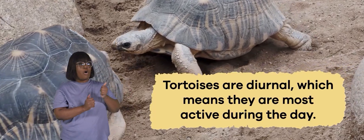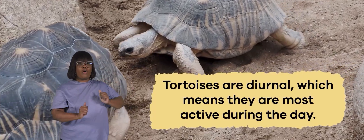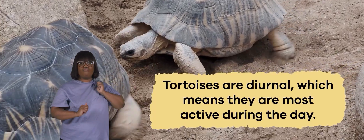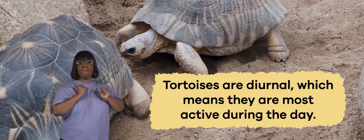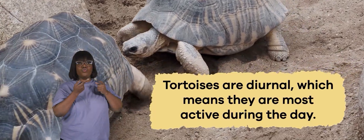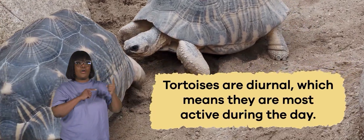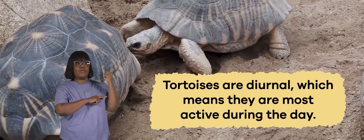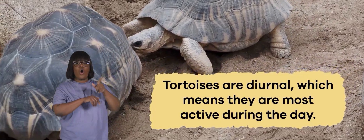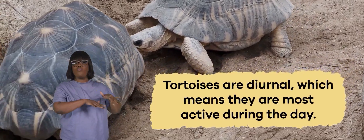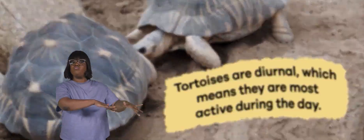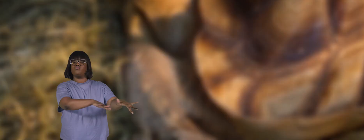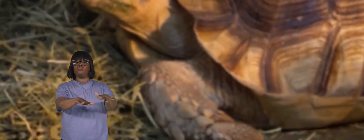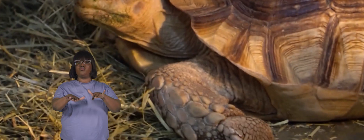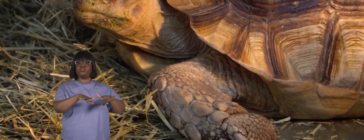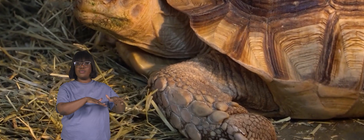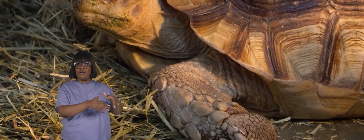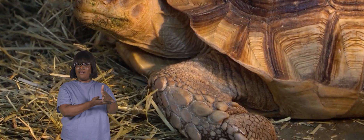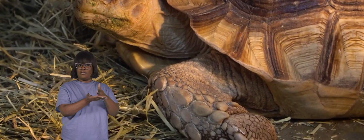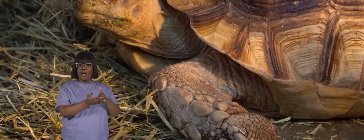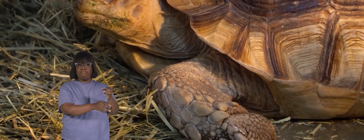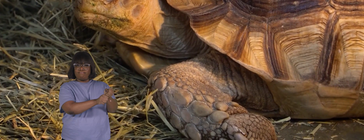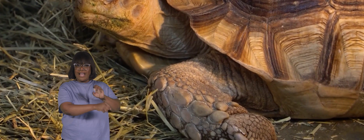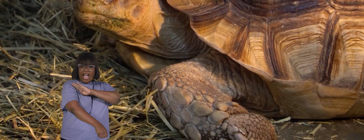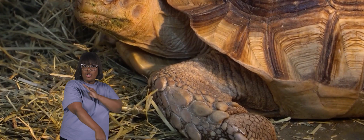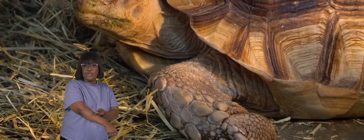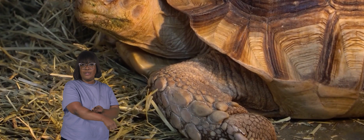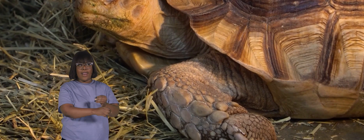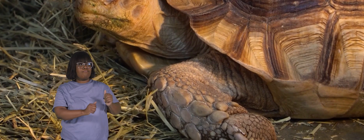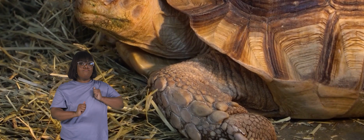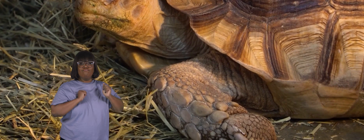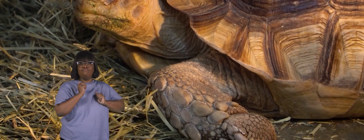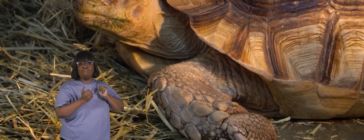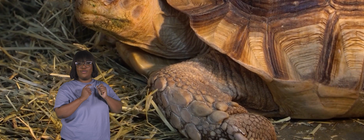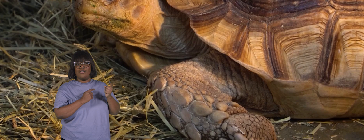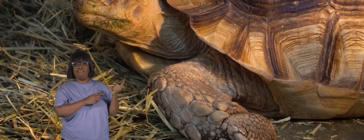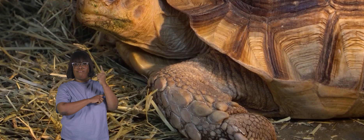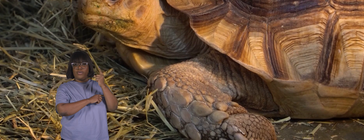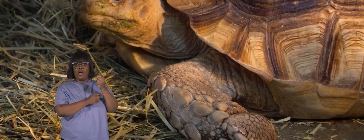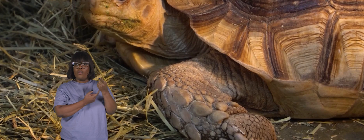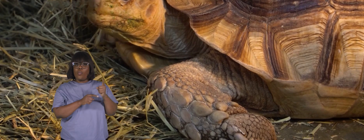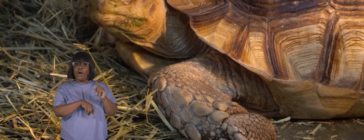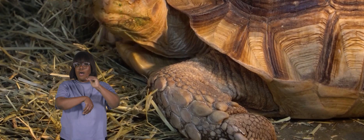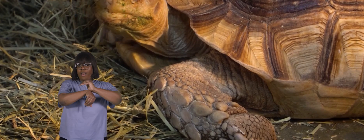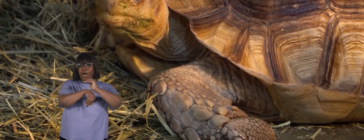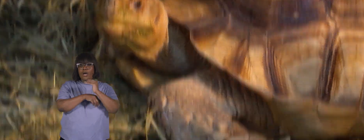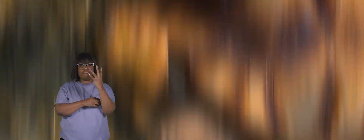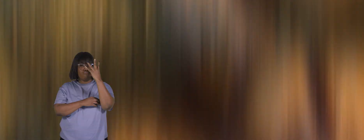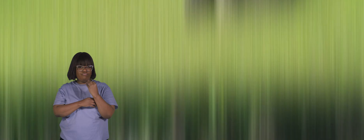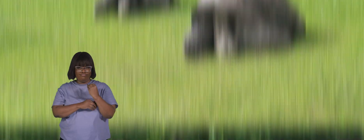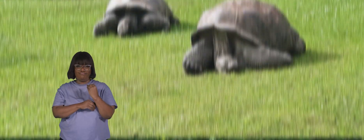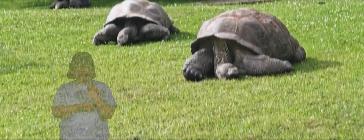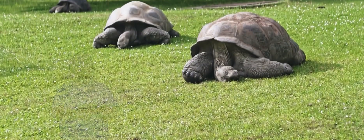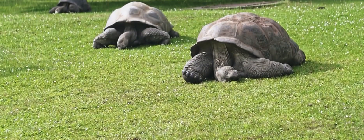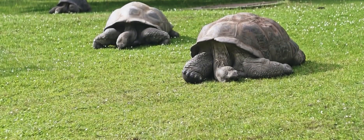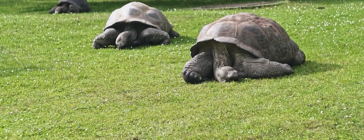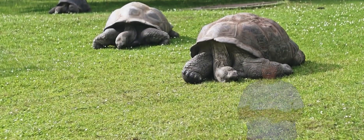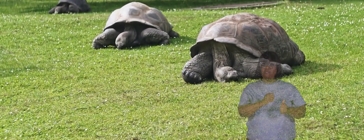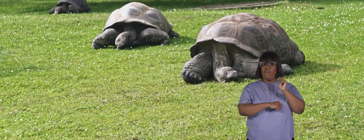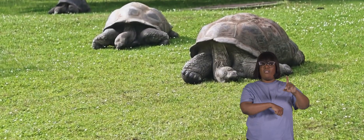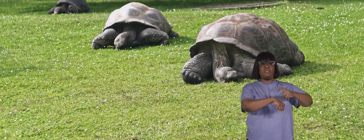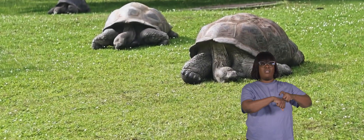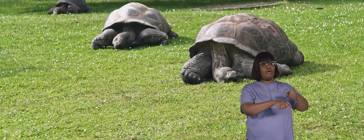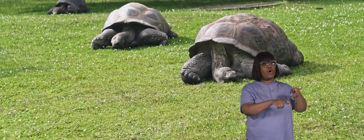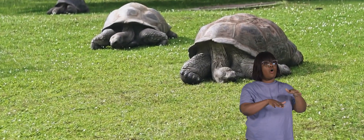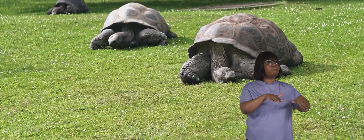they are most active during the day. Some get energy and are active around twilight, but will fall asleep during the night. But most of the